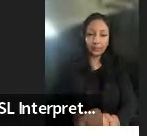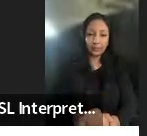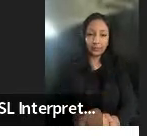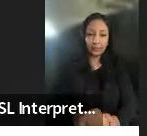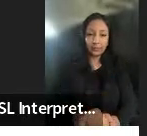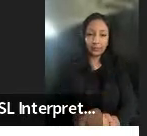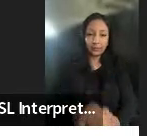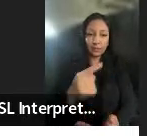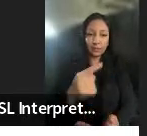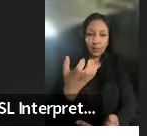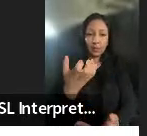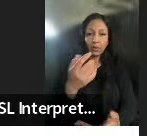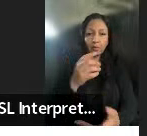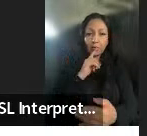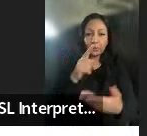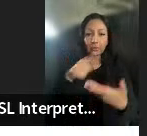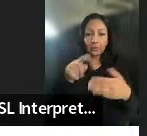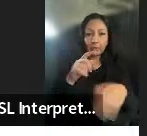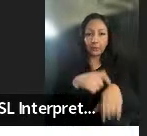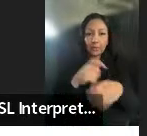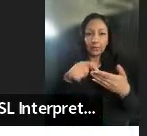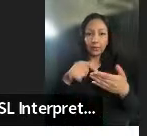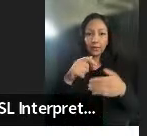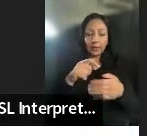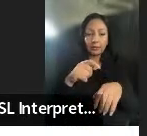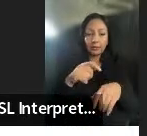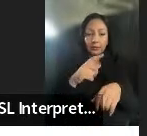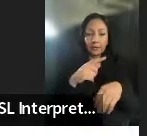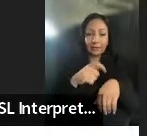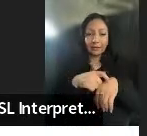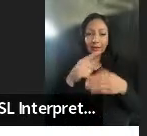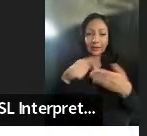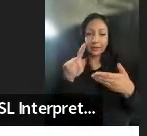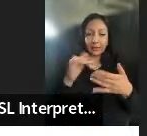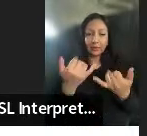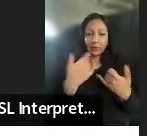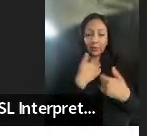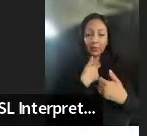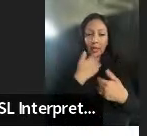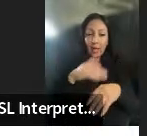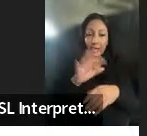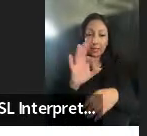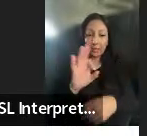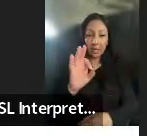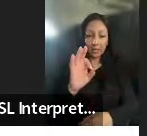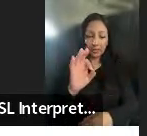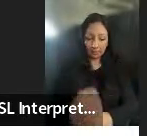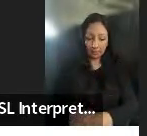I just want to do a time check that it is 9 o'clock. We have. I just wanted to ask.